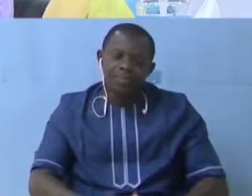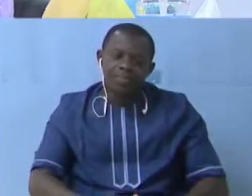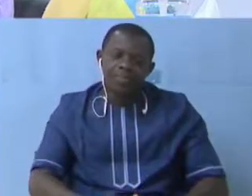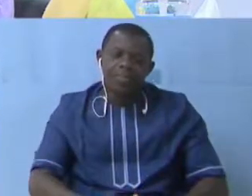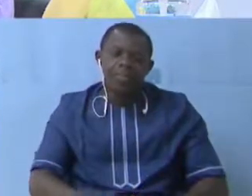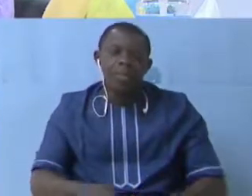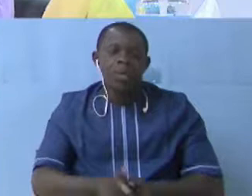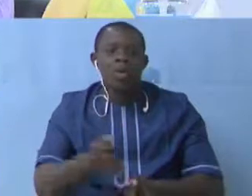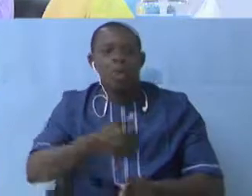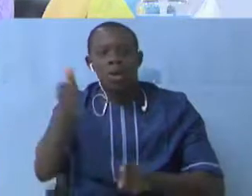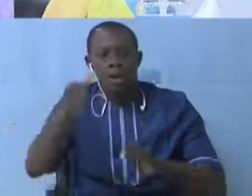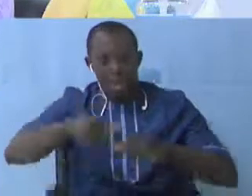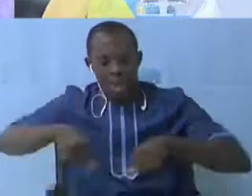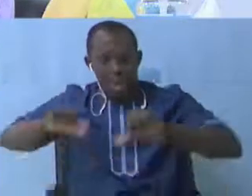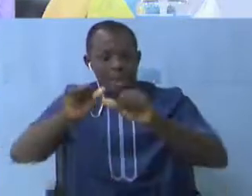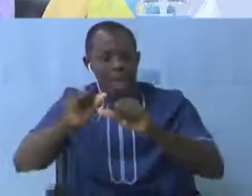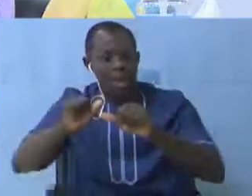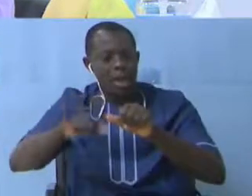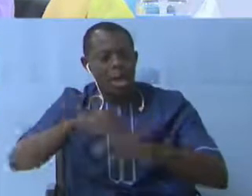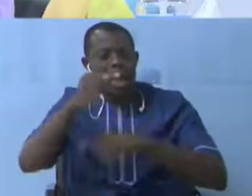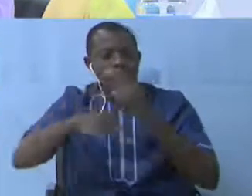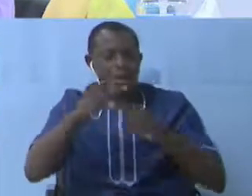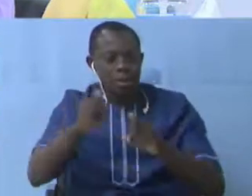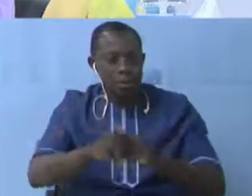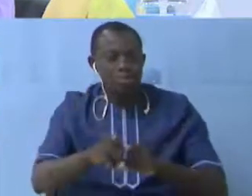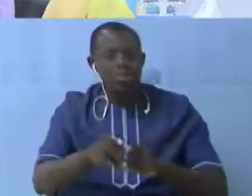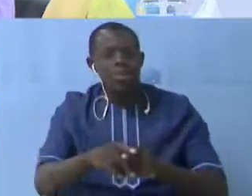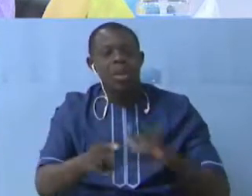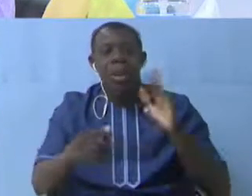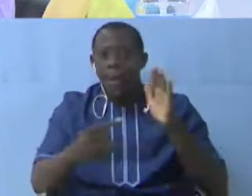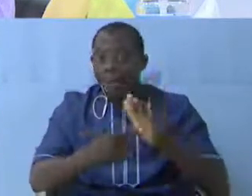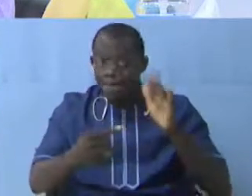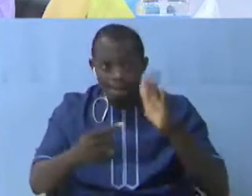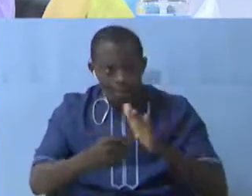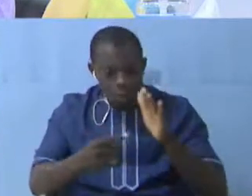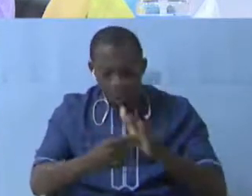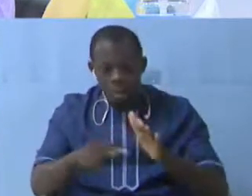So for the other part, which was our really core work,